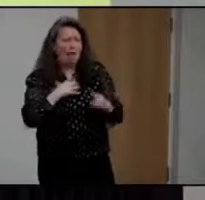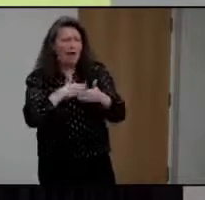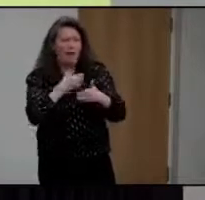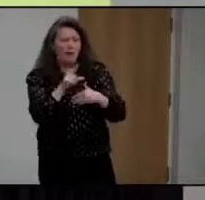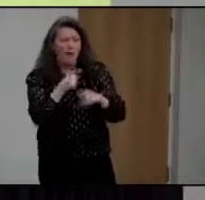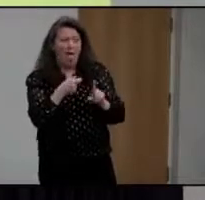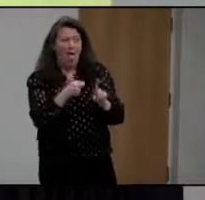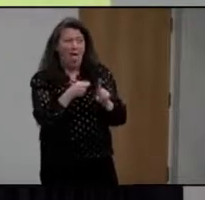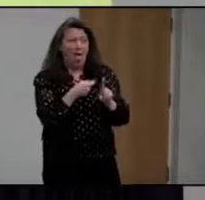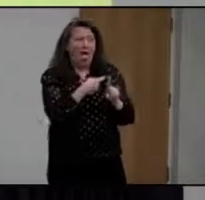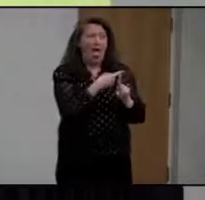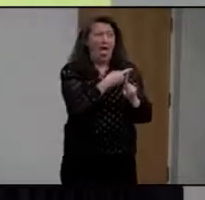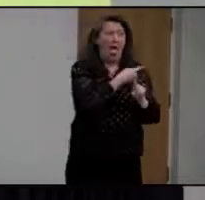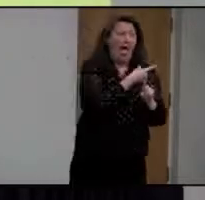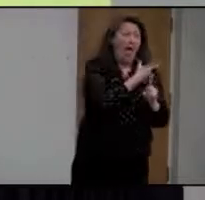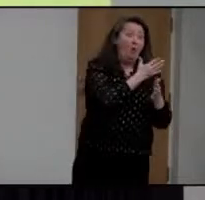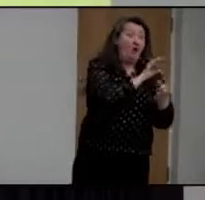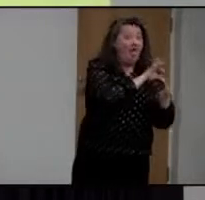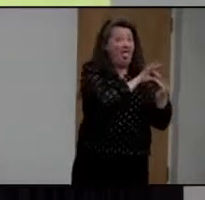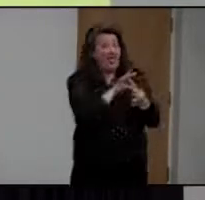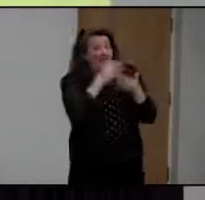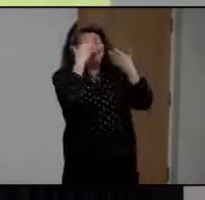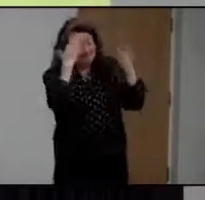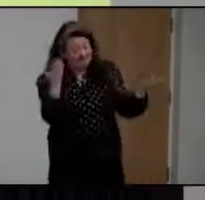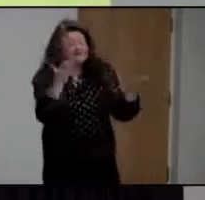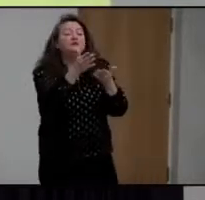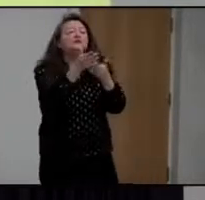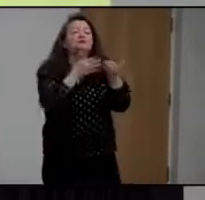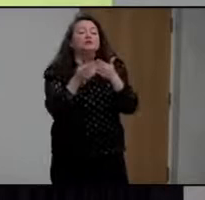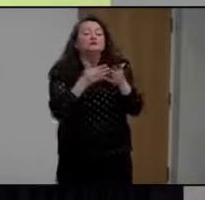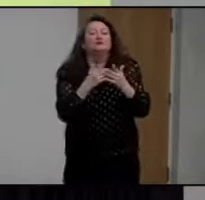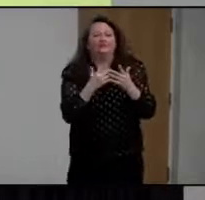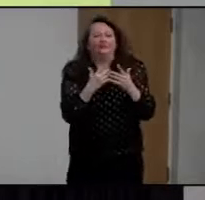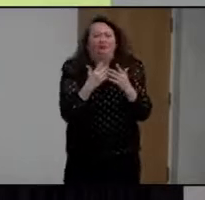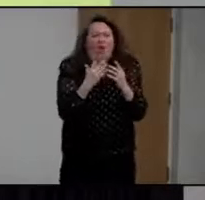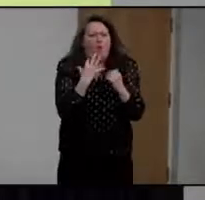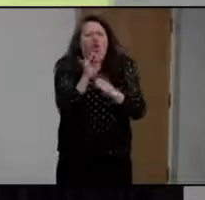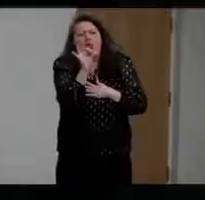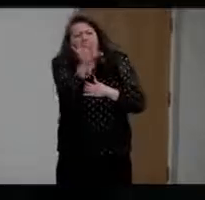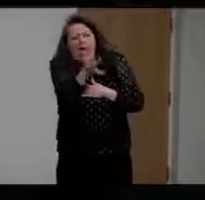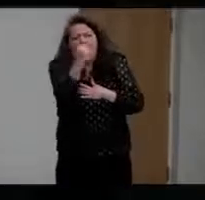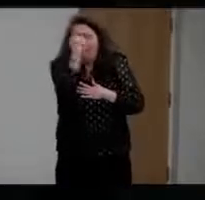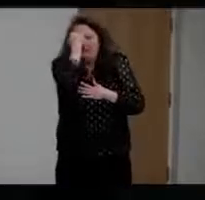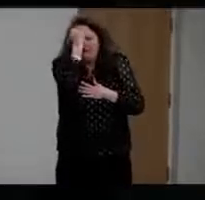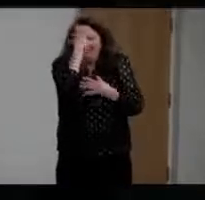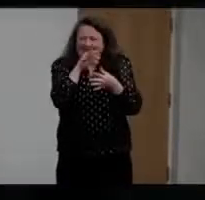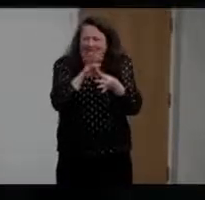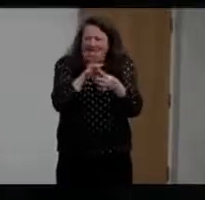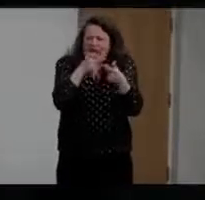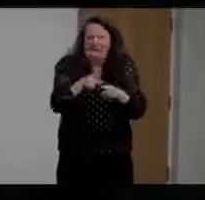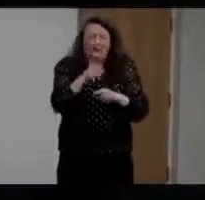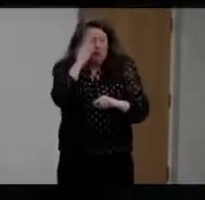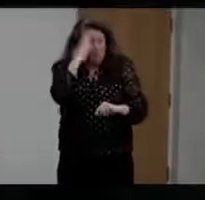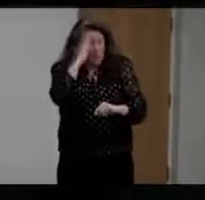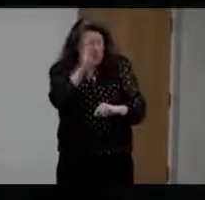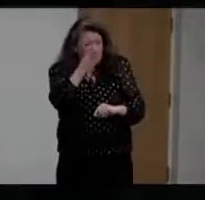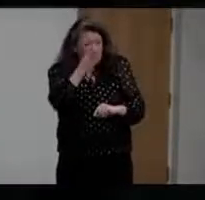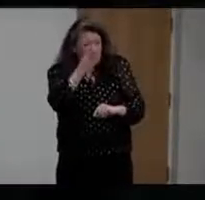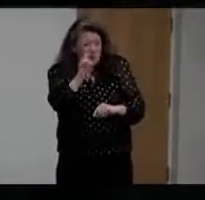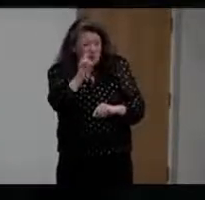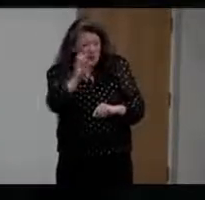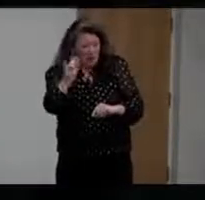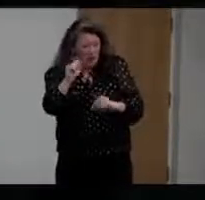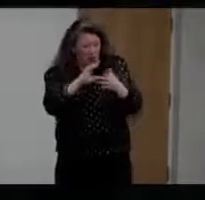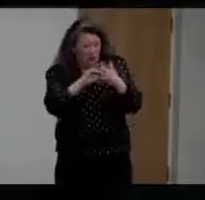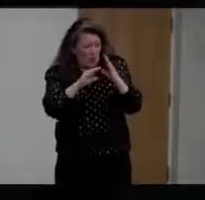want to introduce a current event to provide some context. I'm not sure how many folks are familiar with this Blue Dot story. There's nothing